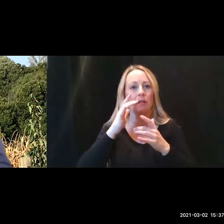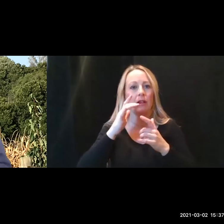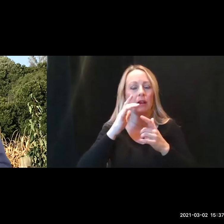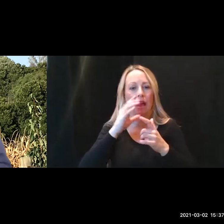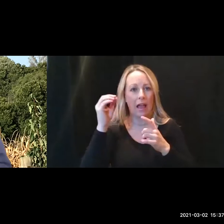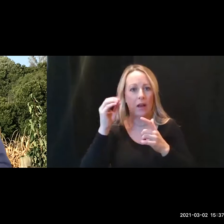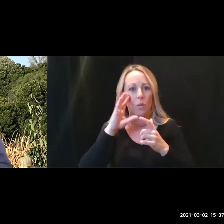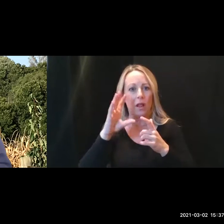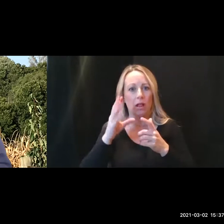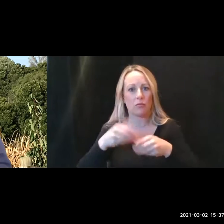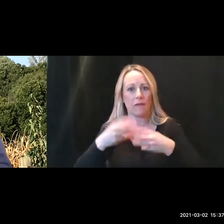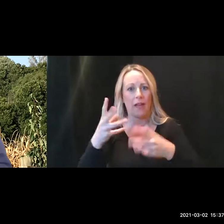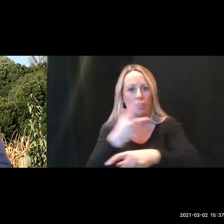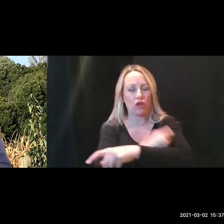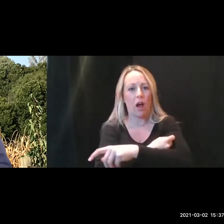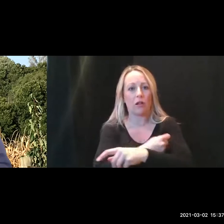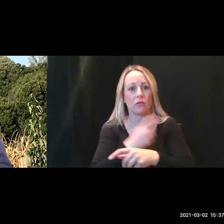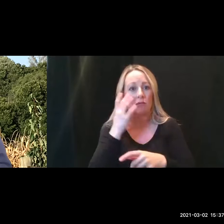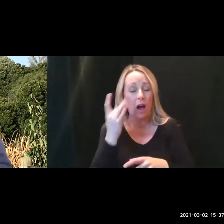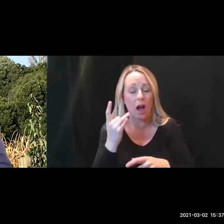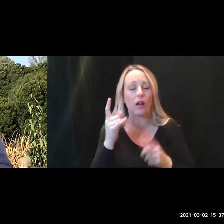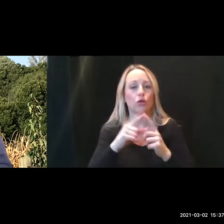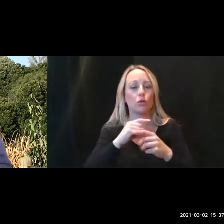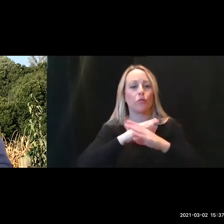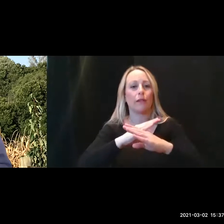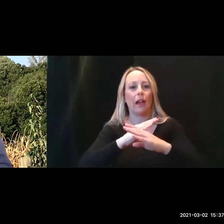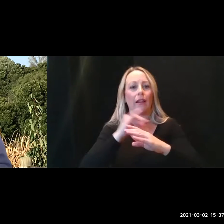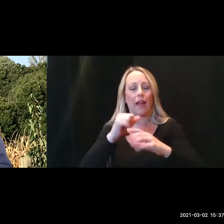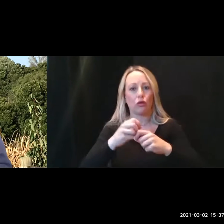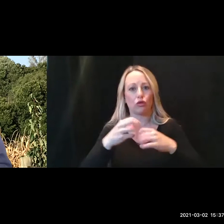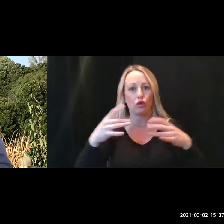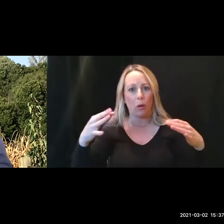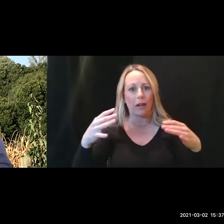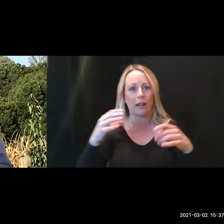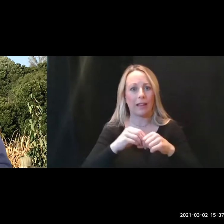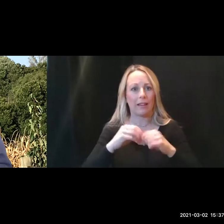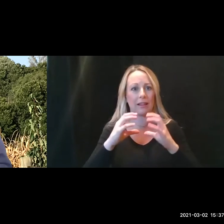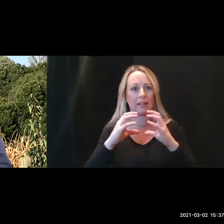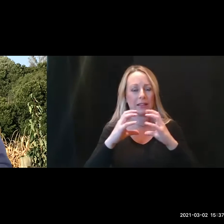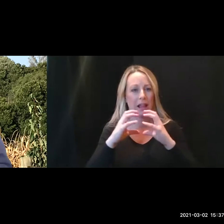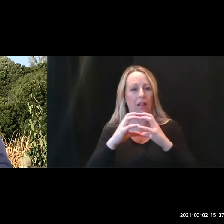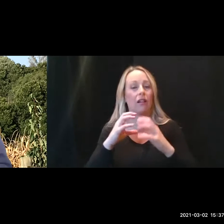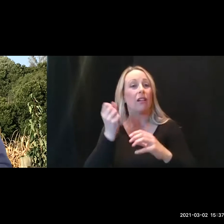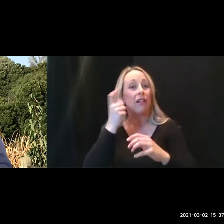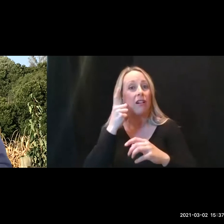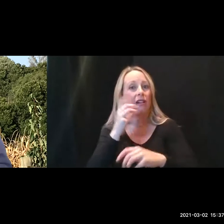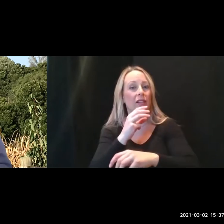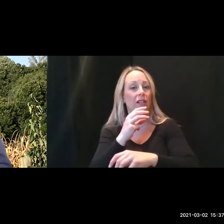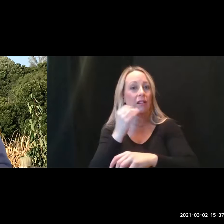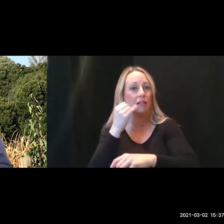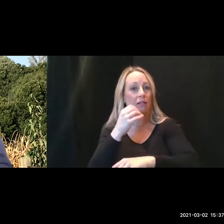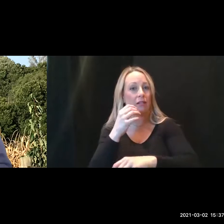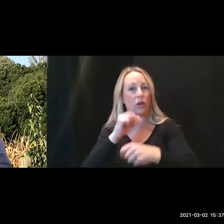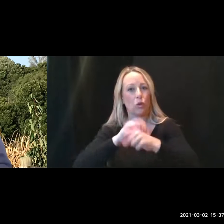cells. When the vaccine enters muscle cells in the arm, the coronavirus